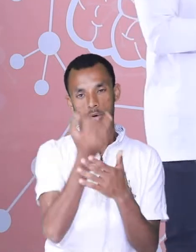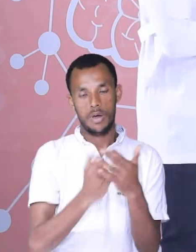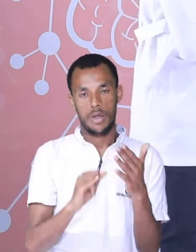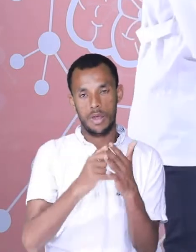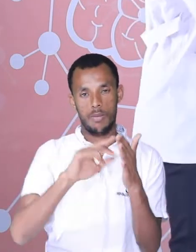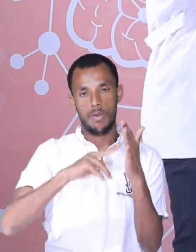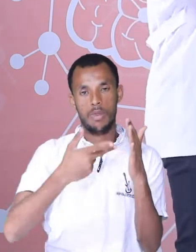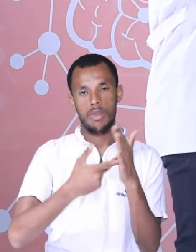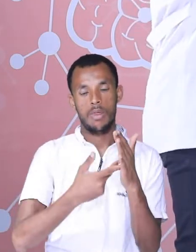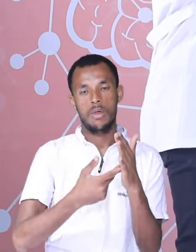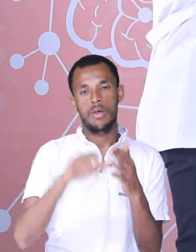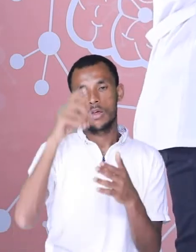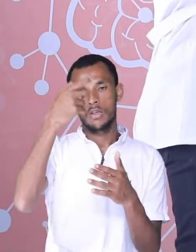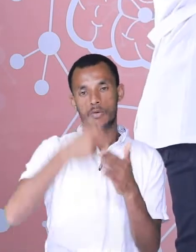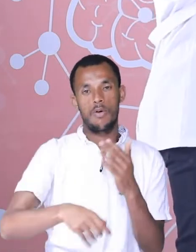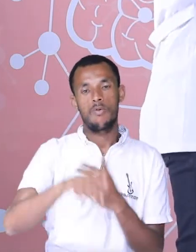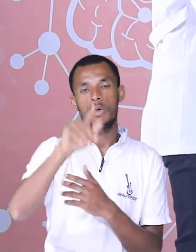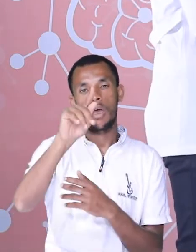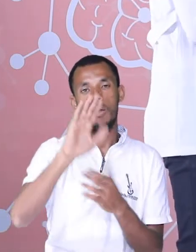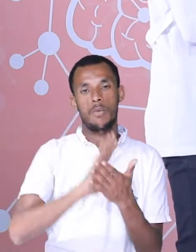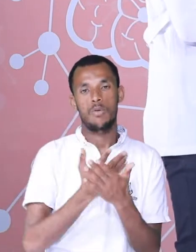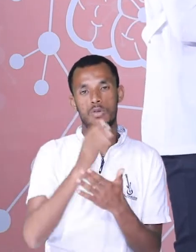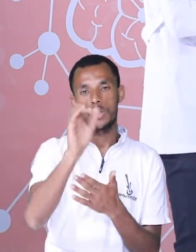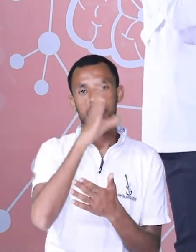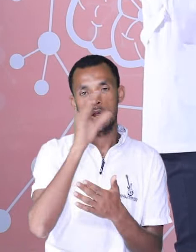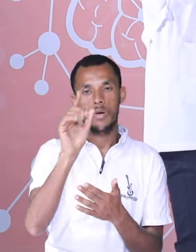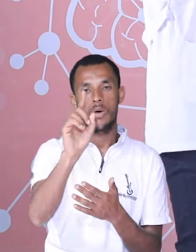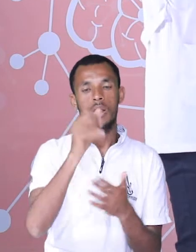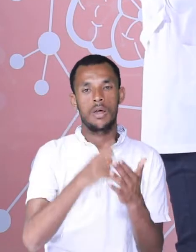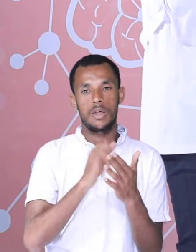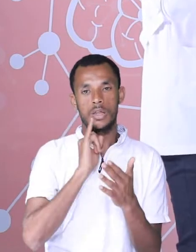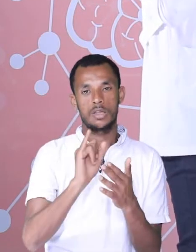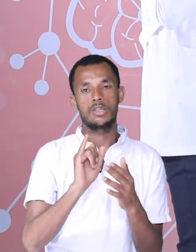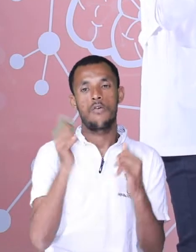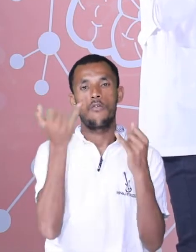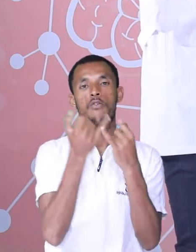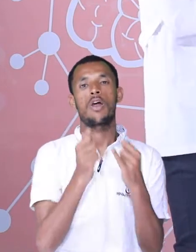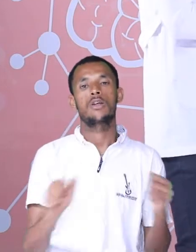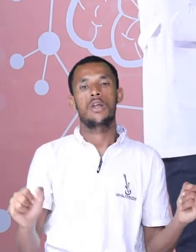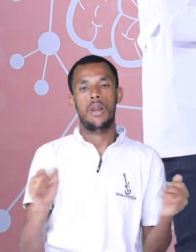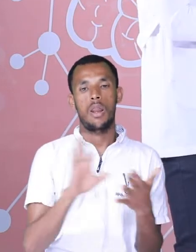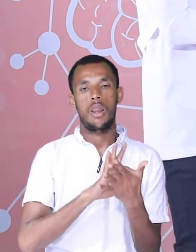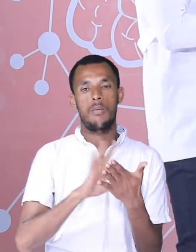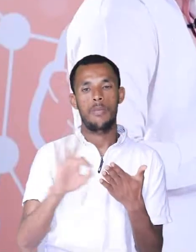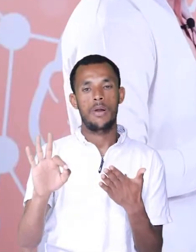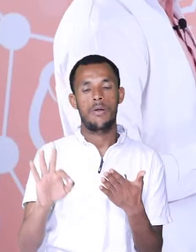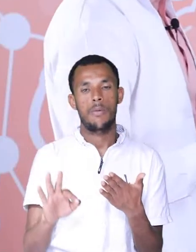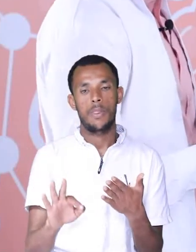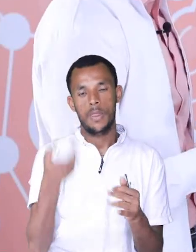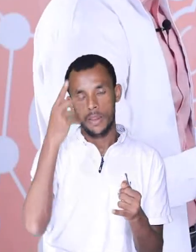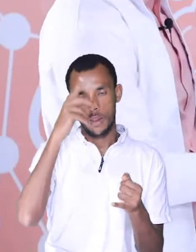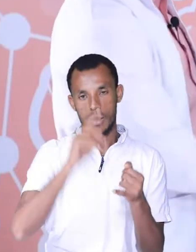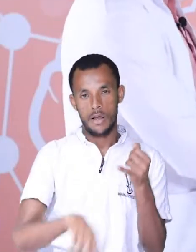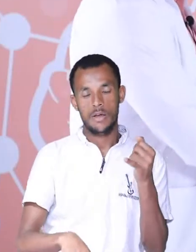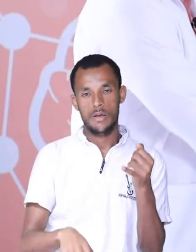That means the value of K is between 0 and 1 means it is a fractional number. The last